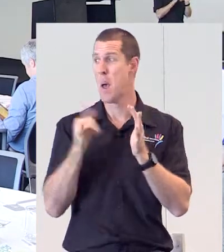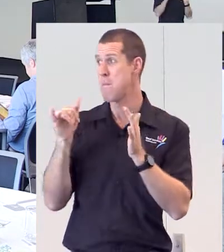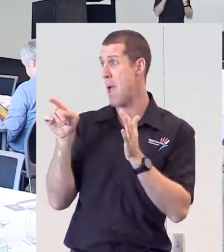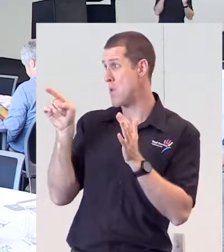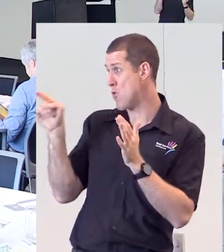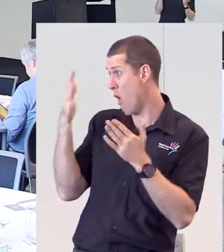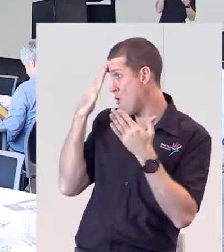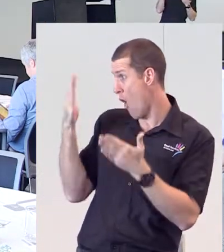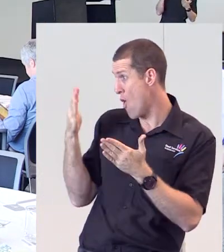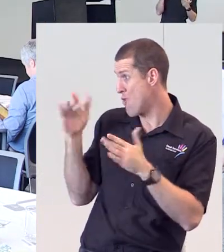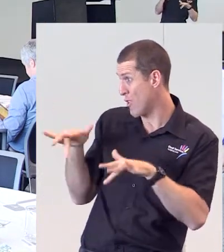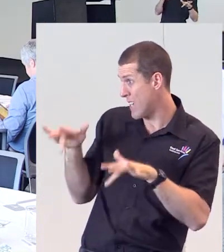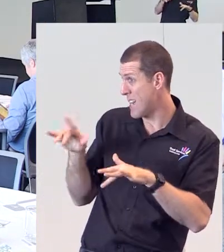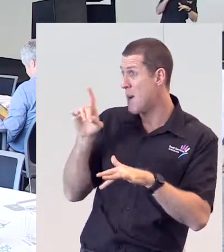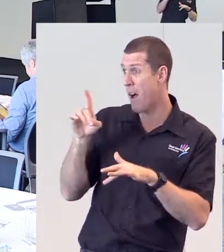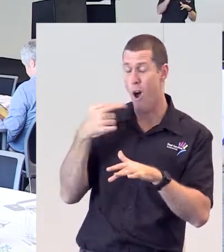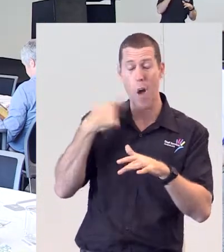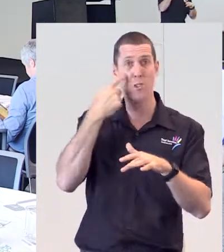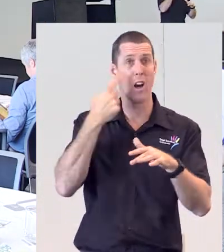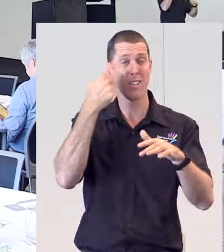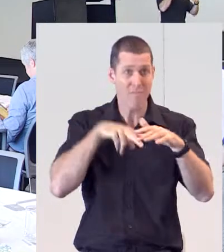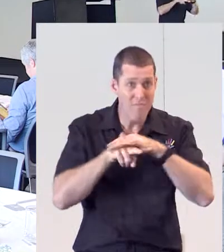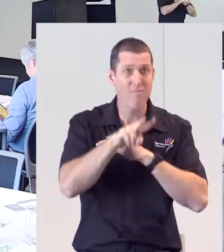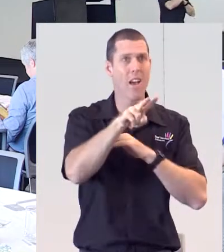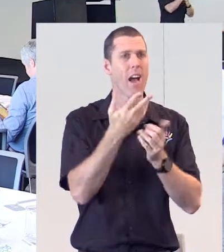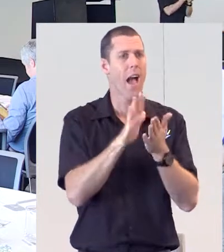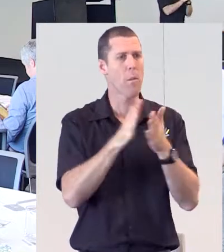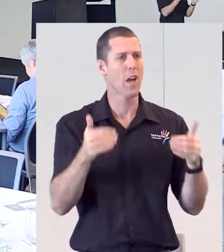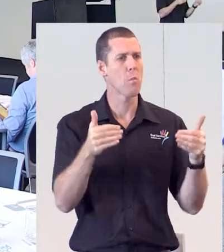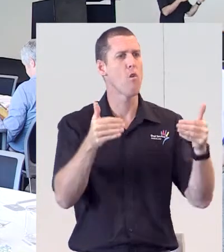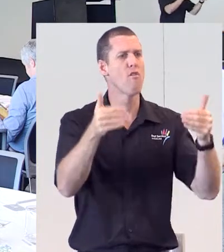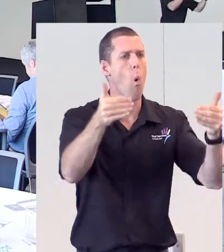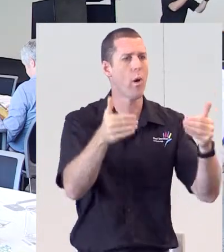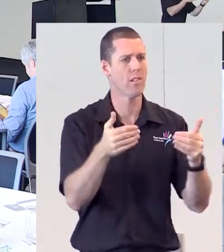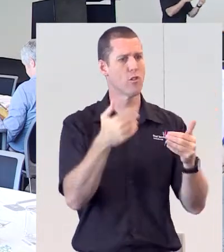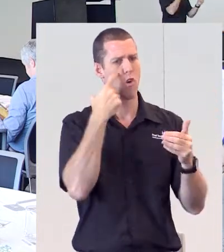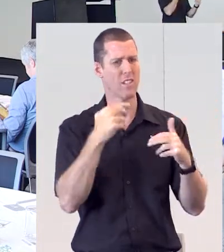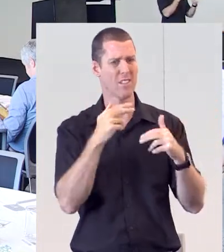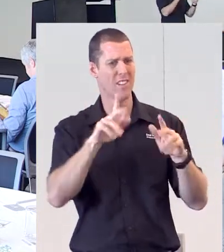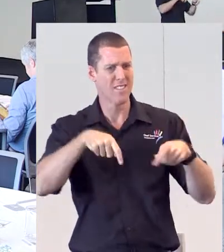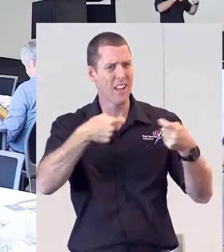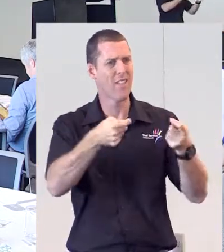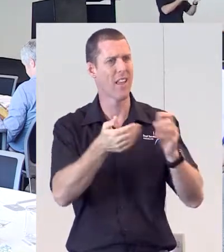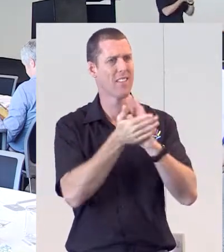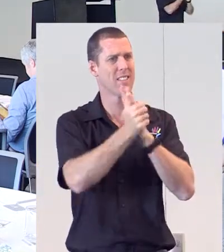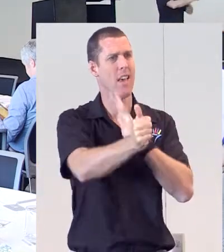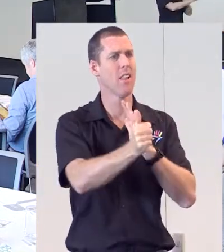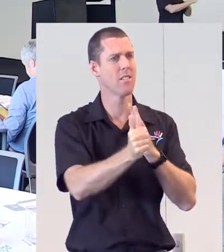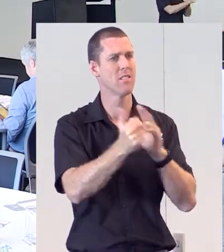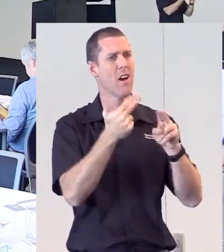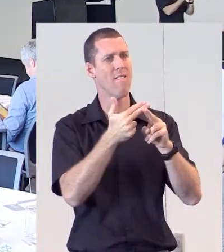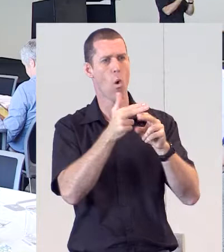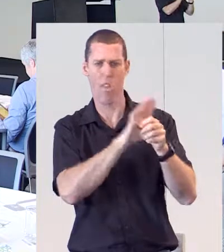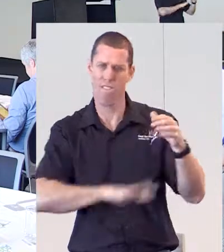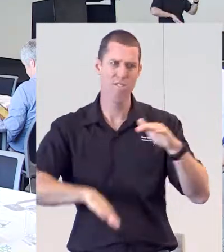being circumspect, but that's kind of the way we're going. You know, some of the skills that we can deliver across